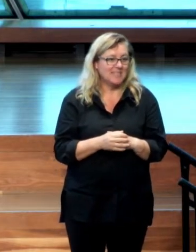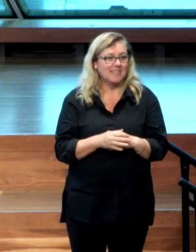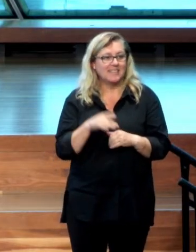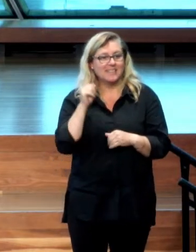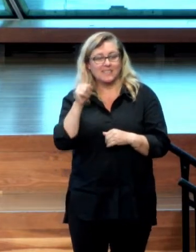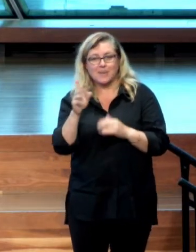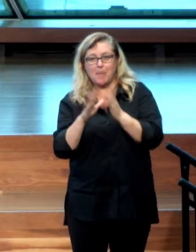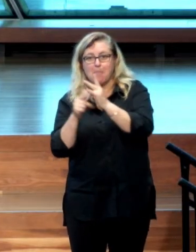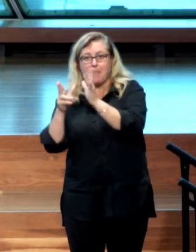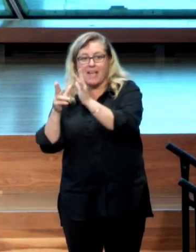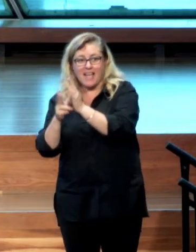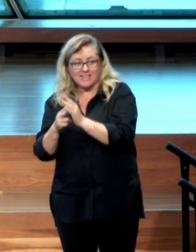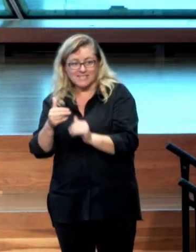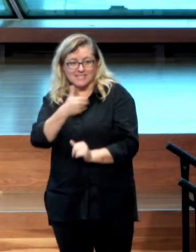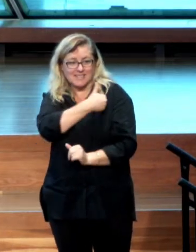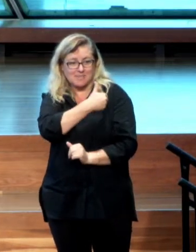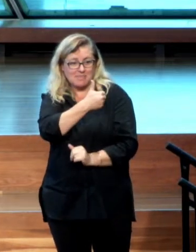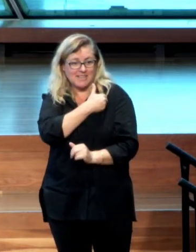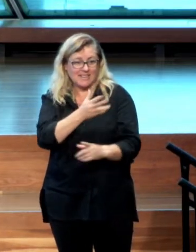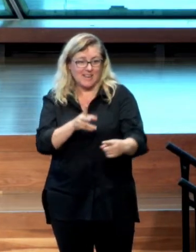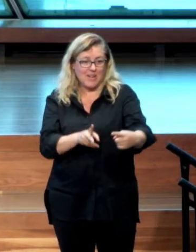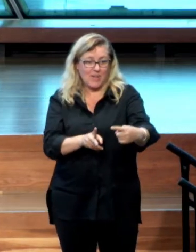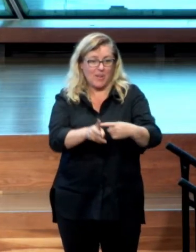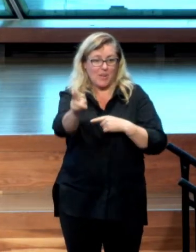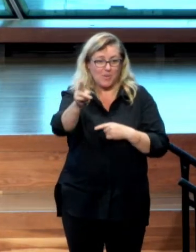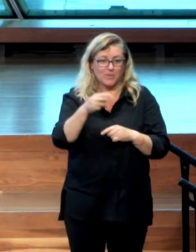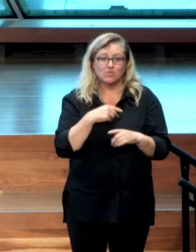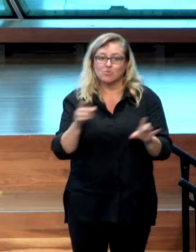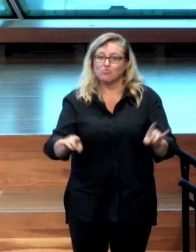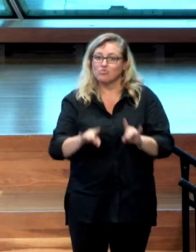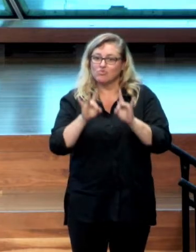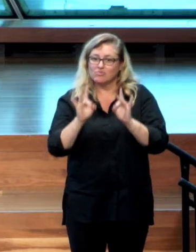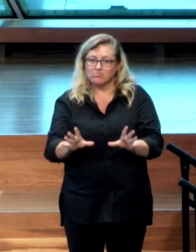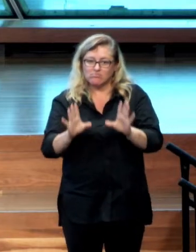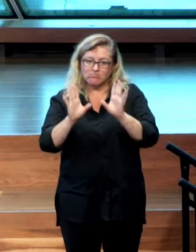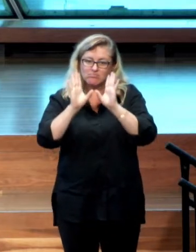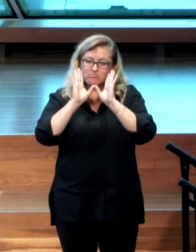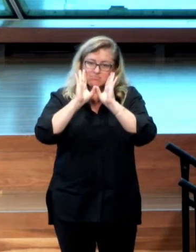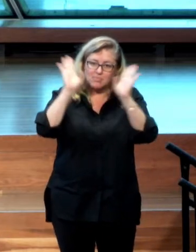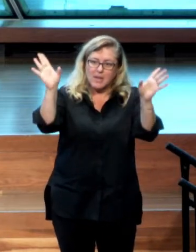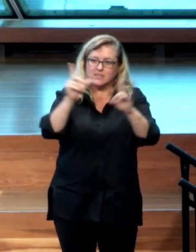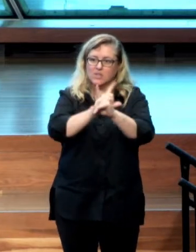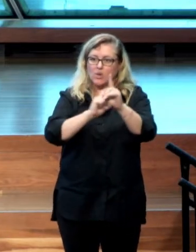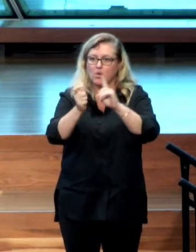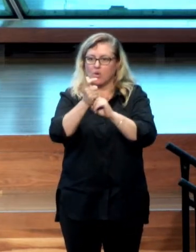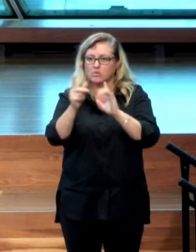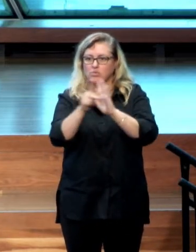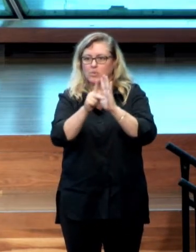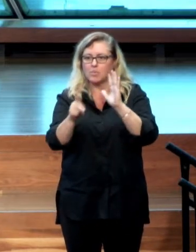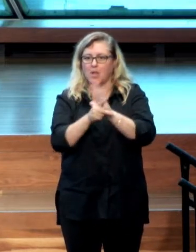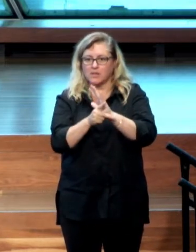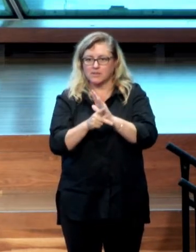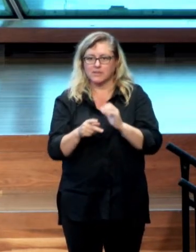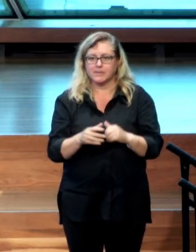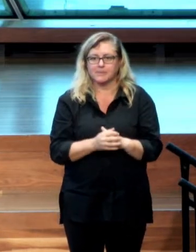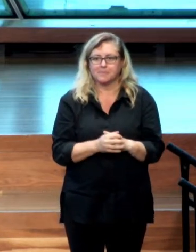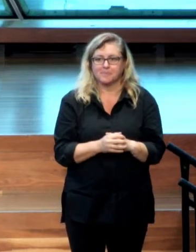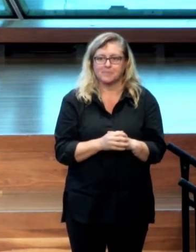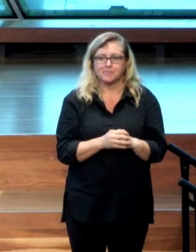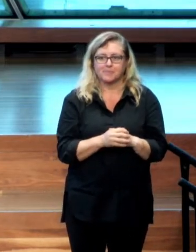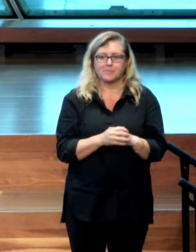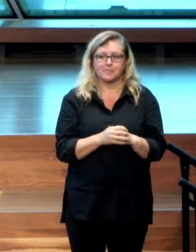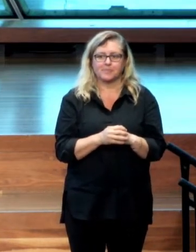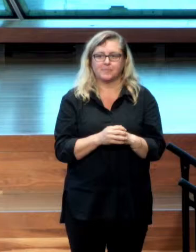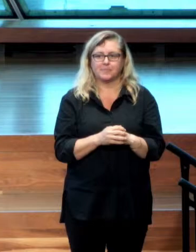on Monday morning launched Australia's amazing new cultural policy. Yay!